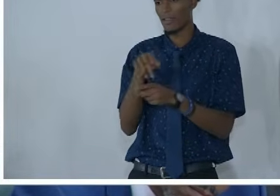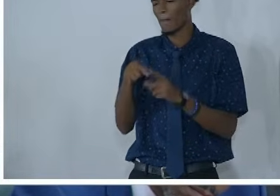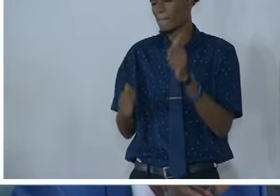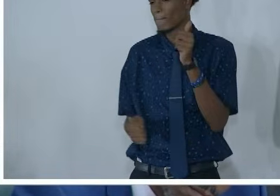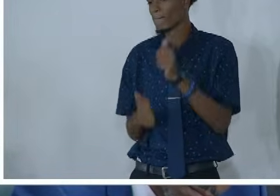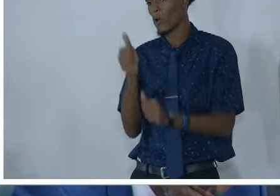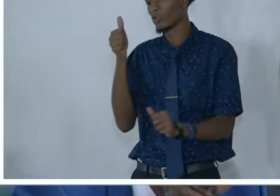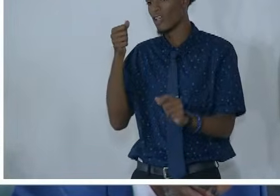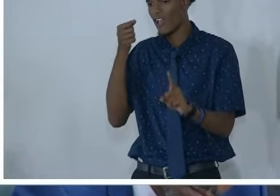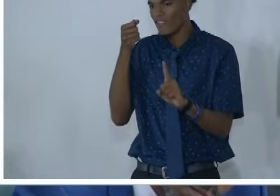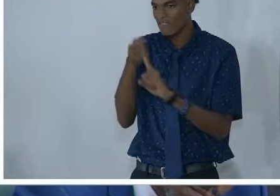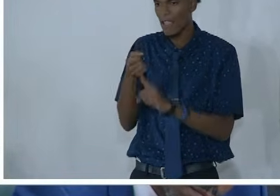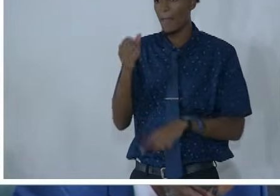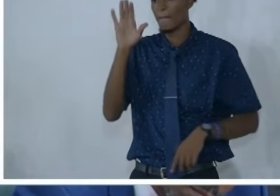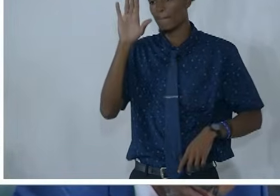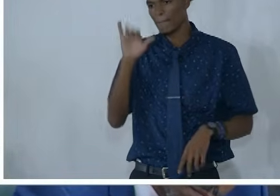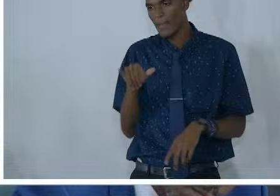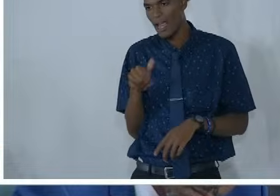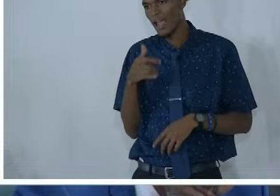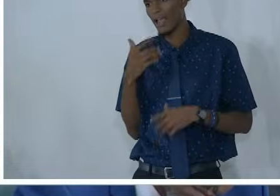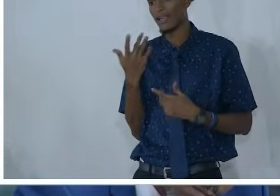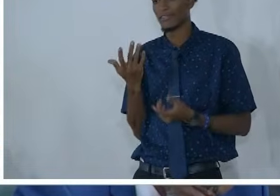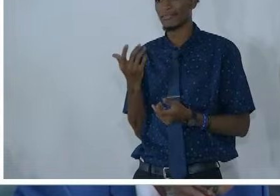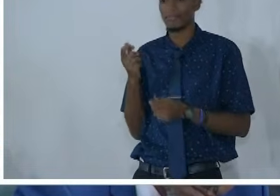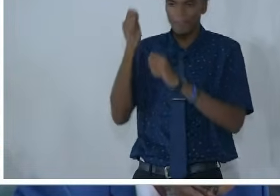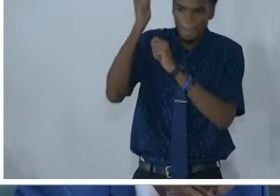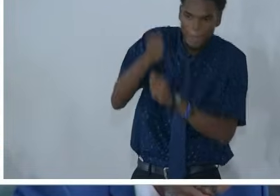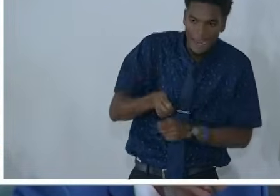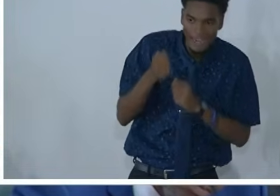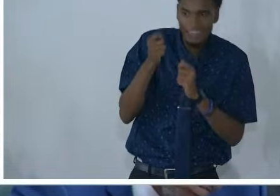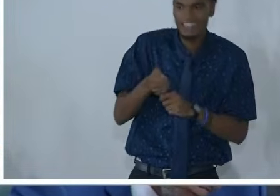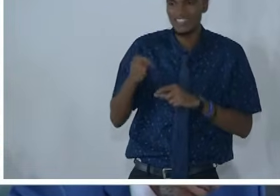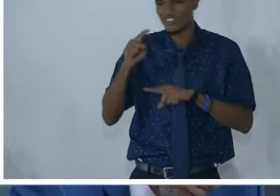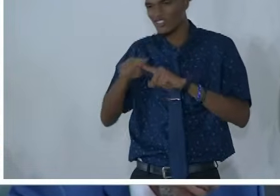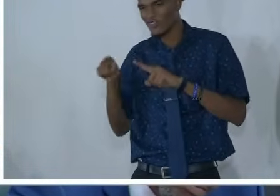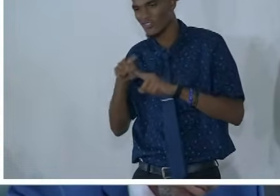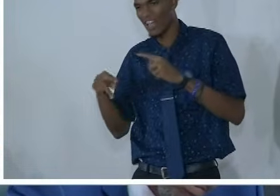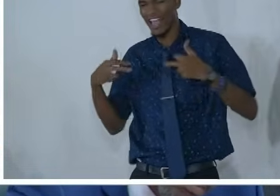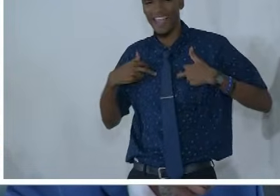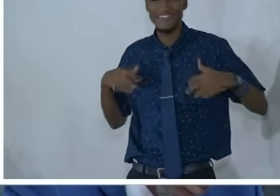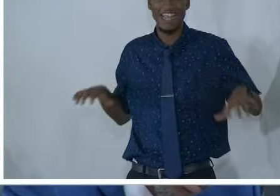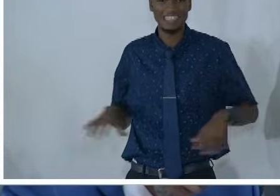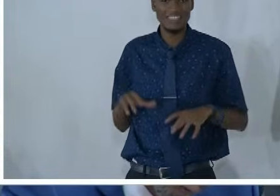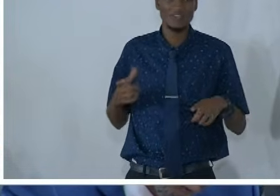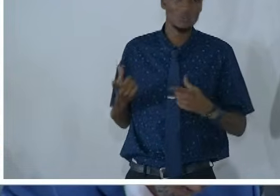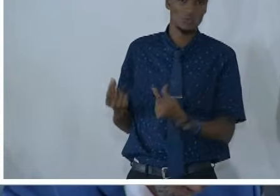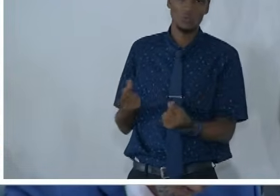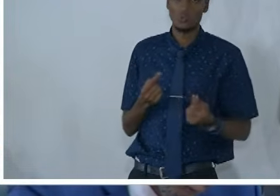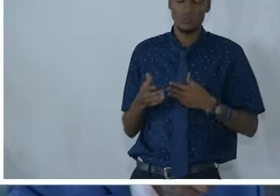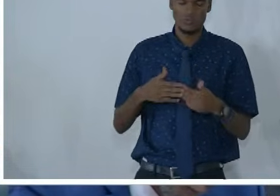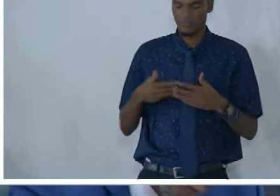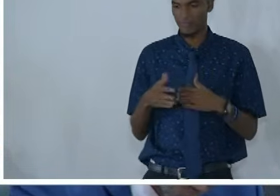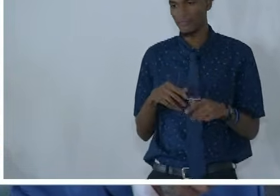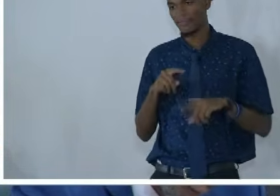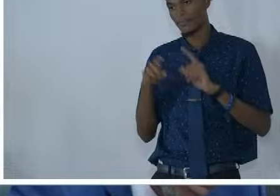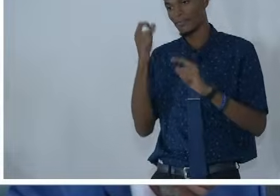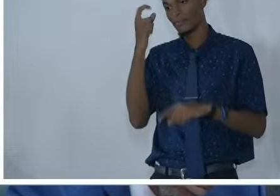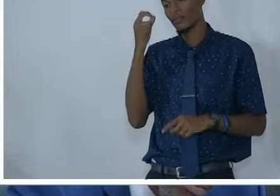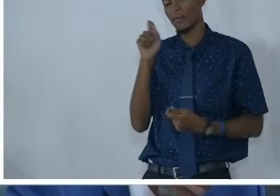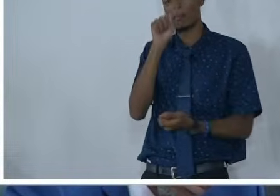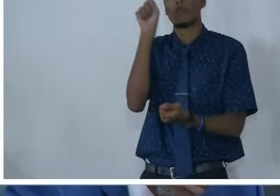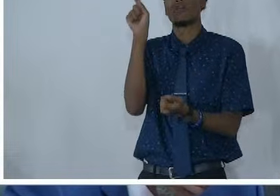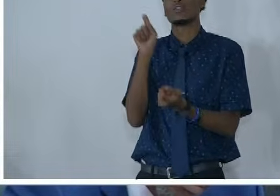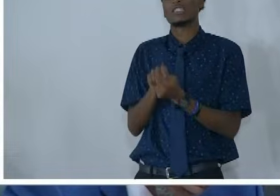by Alpart's mining and refining activities and related activities. And in particular,